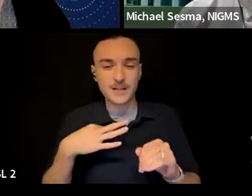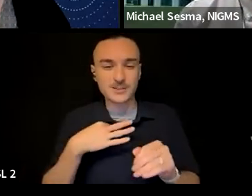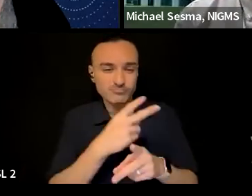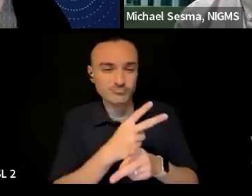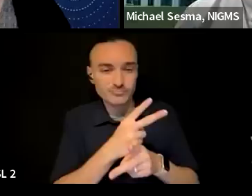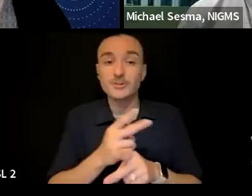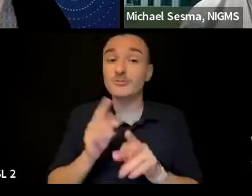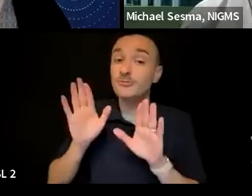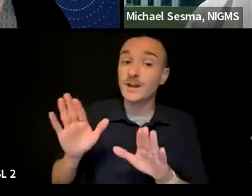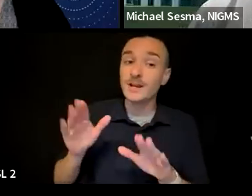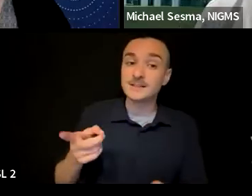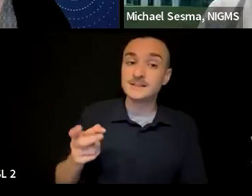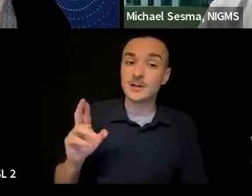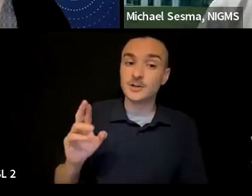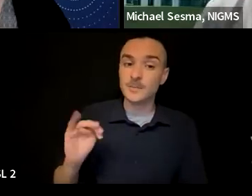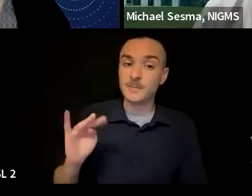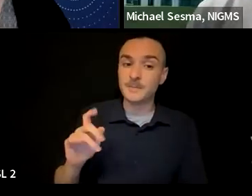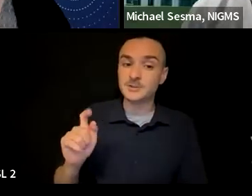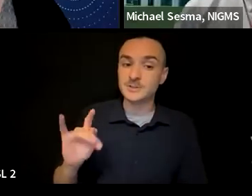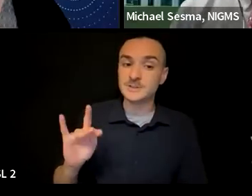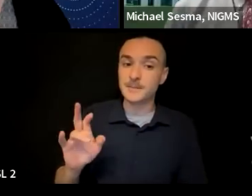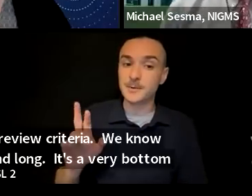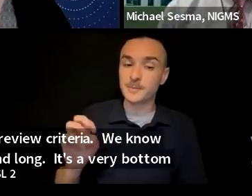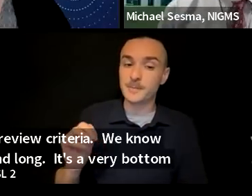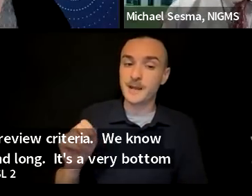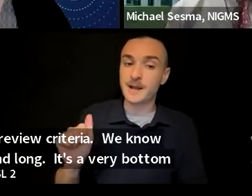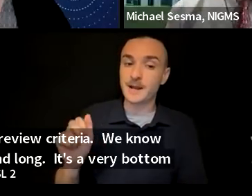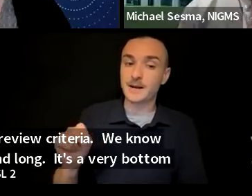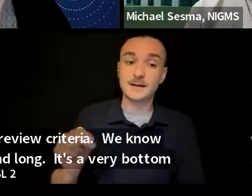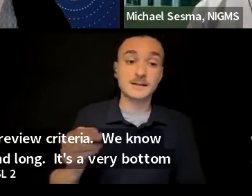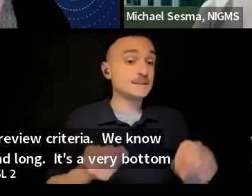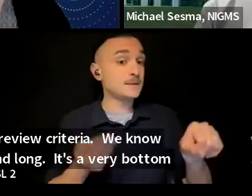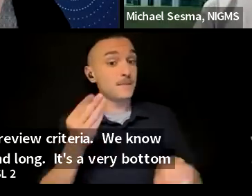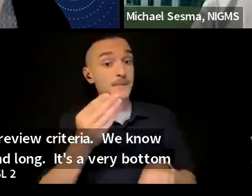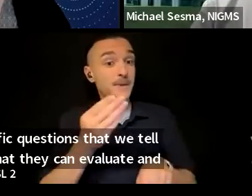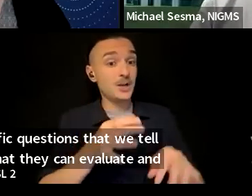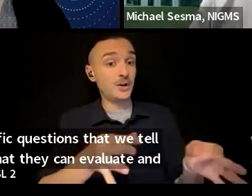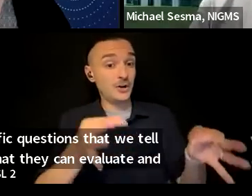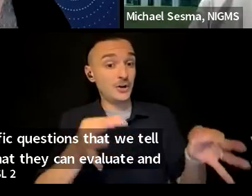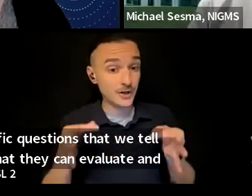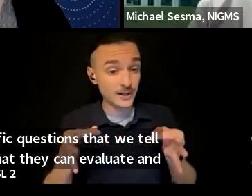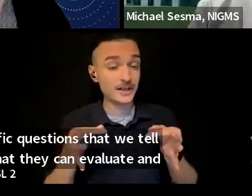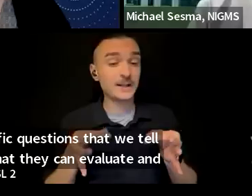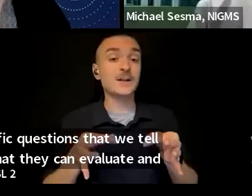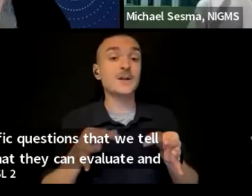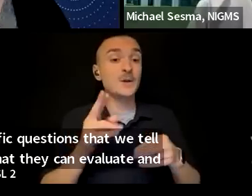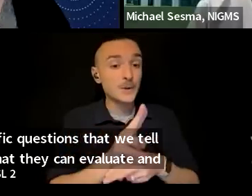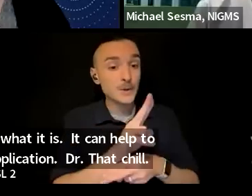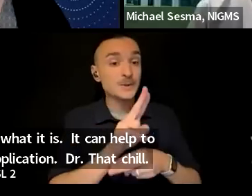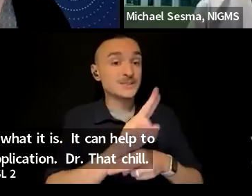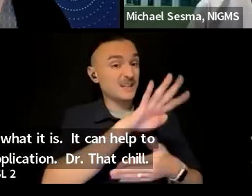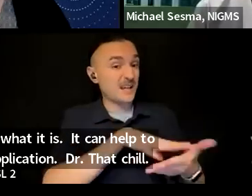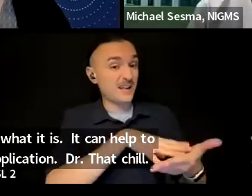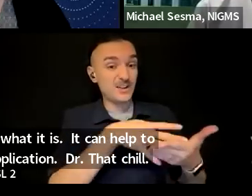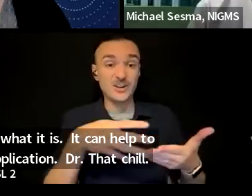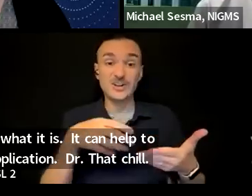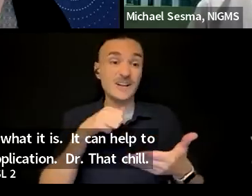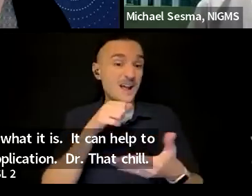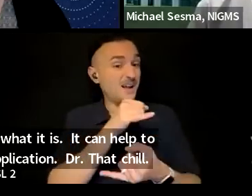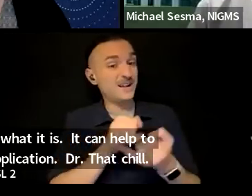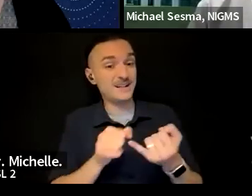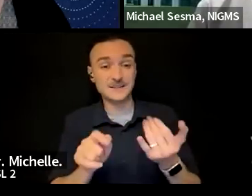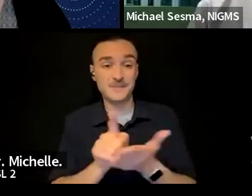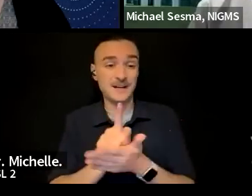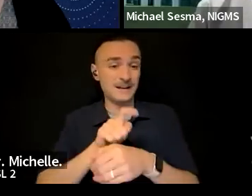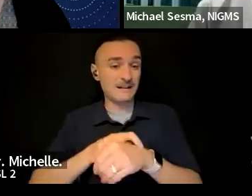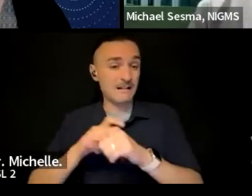Michelle Timmerman. Submit early, measure time on a calendar, not a clock, and be sure your